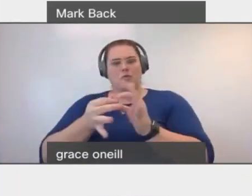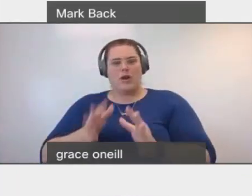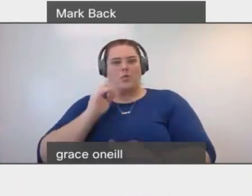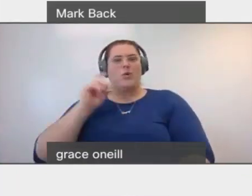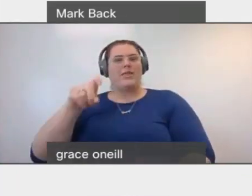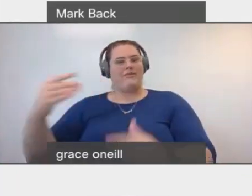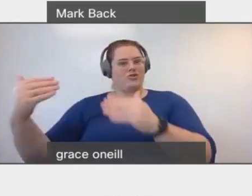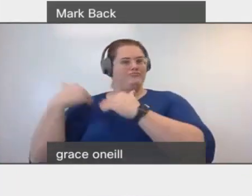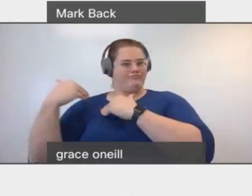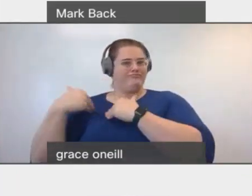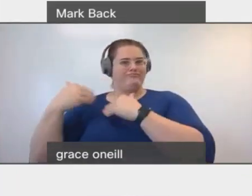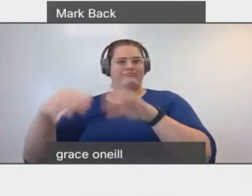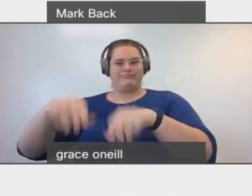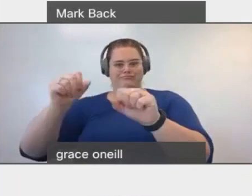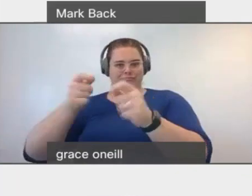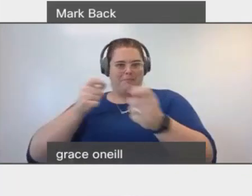their own.